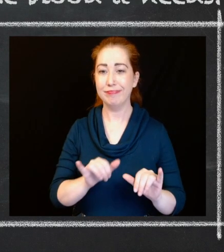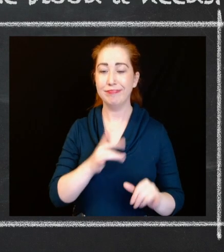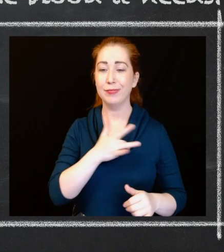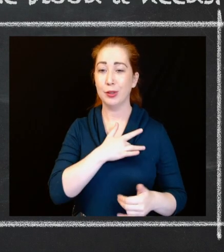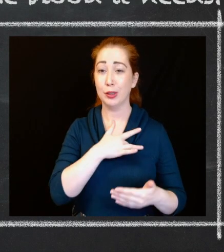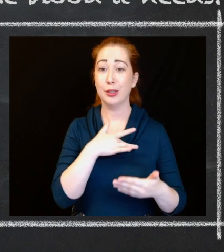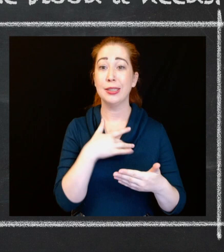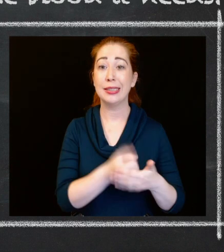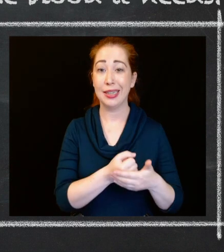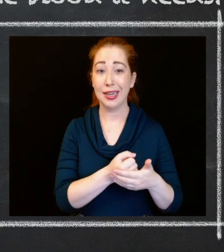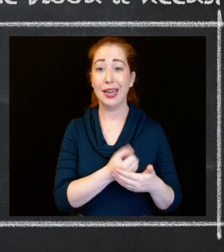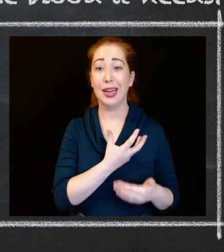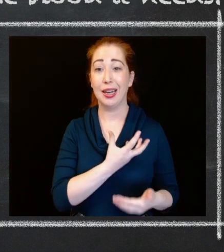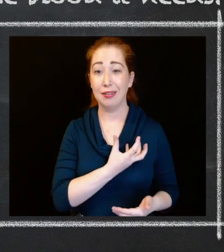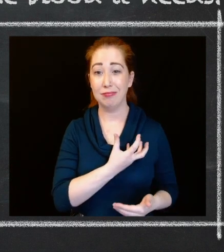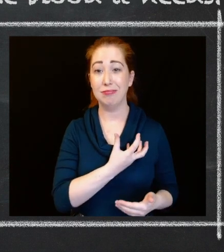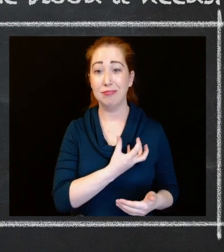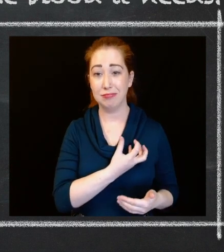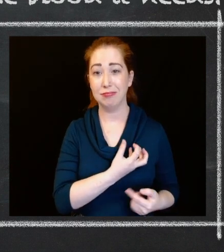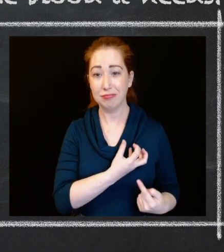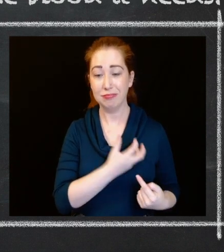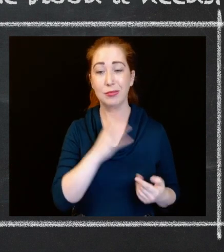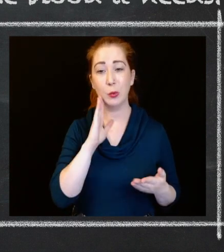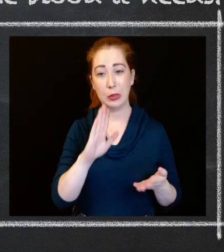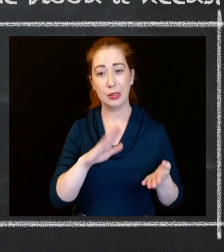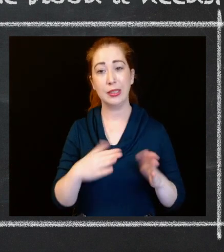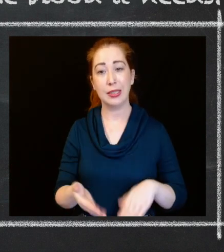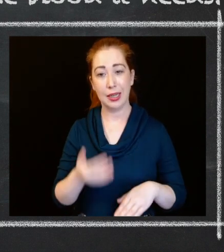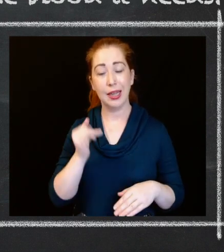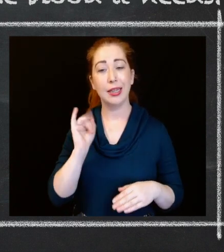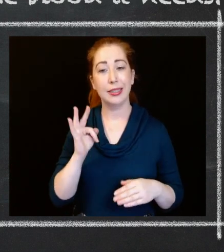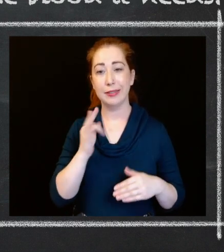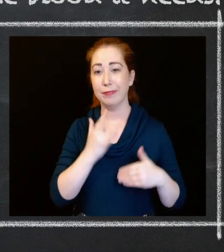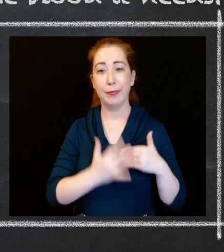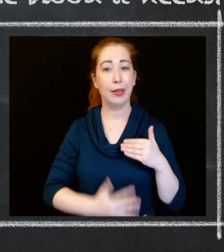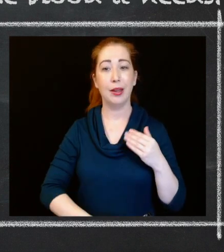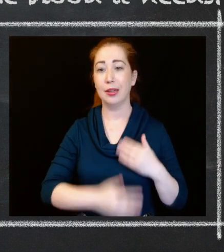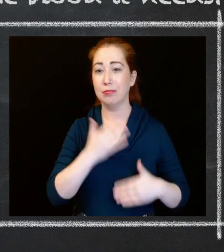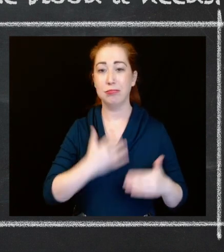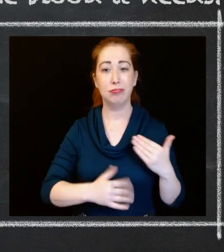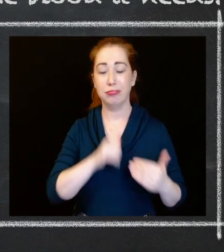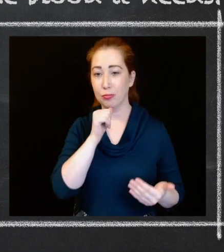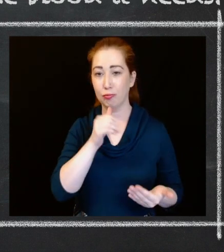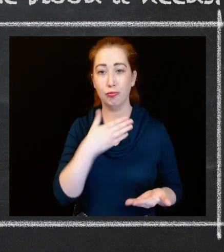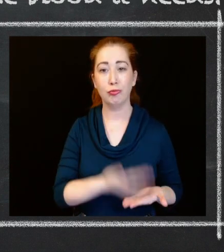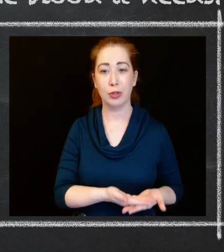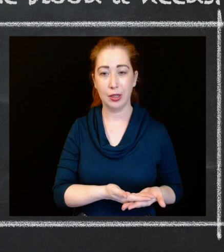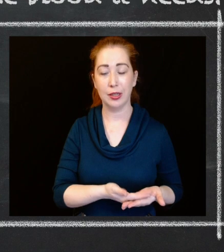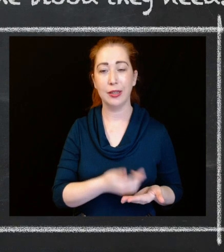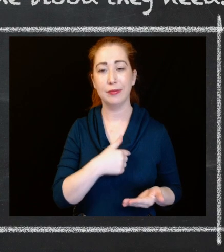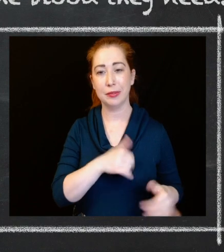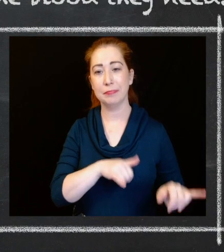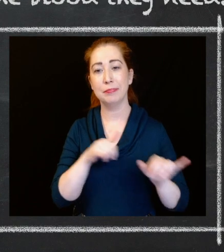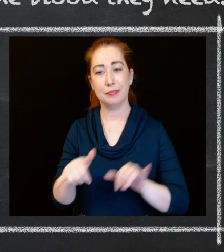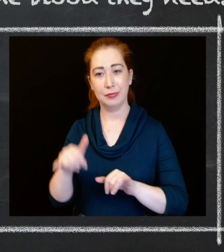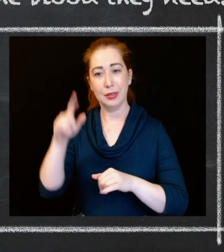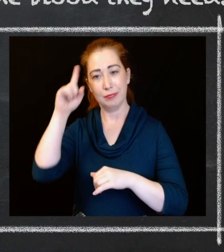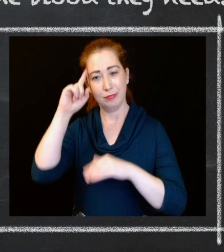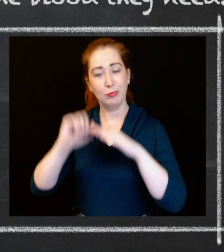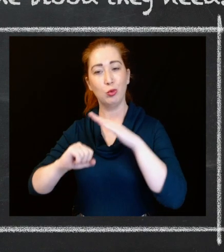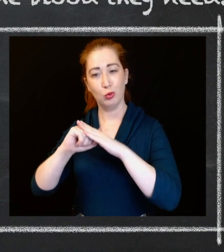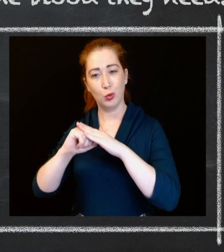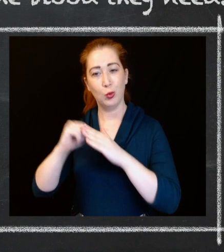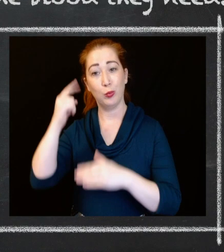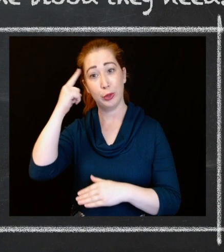a heart attack, heart muscle begins to die if it doesn't get the blood it needs. Similarly,